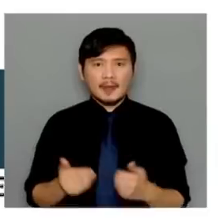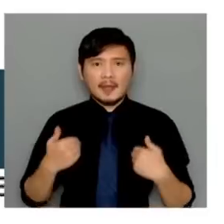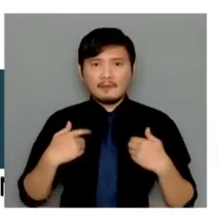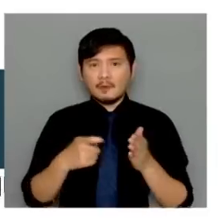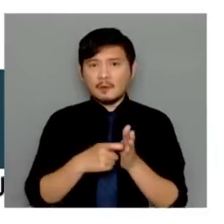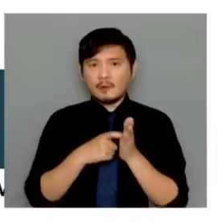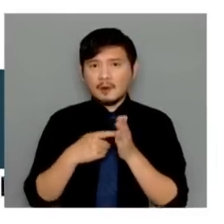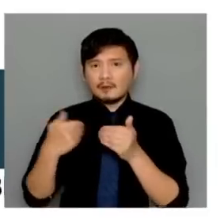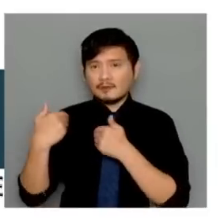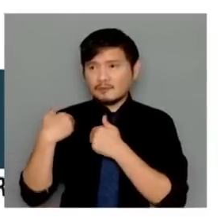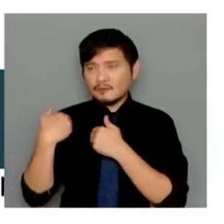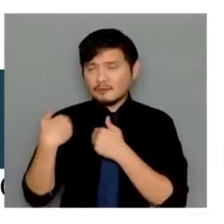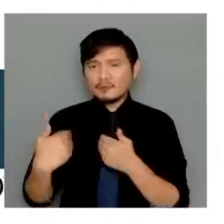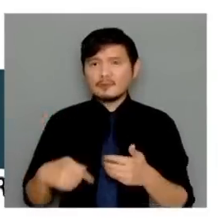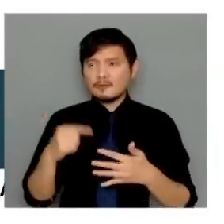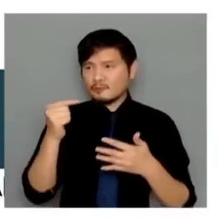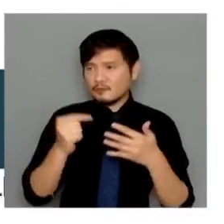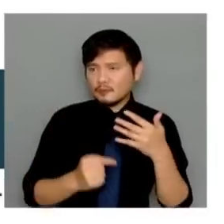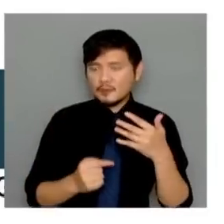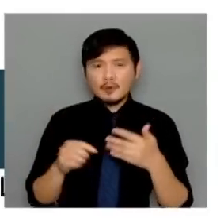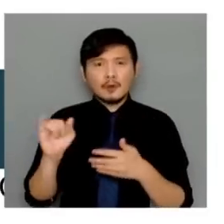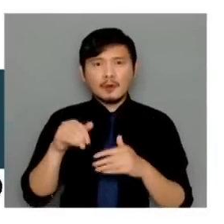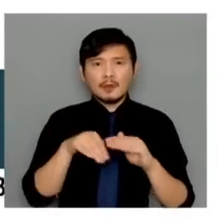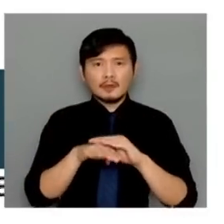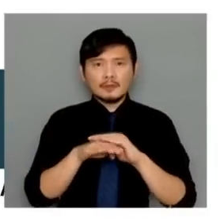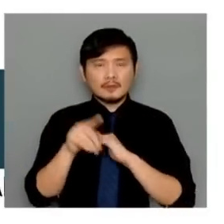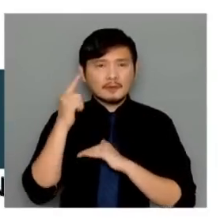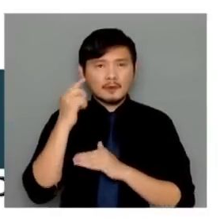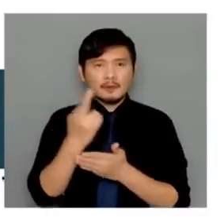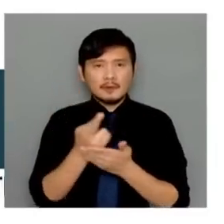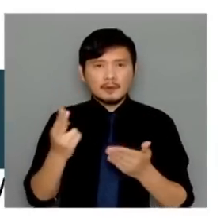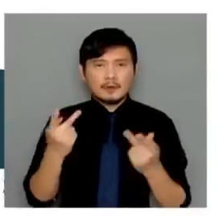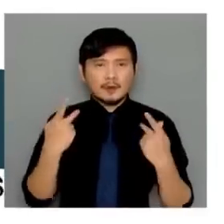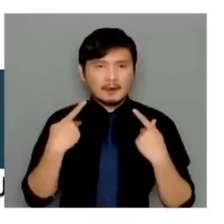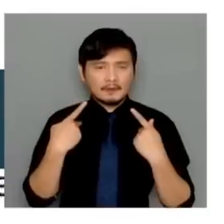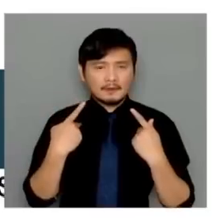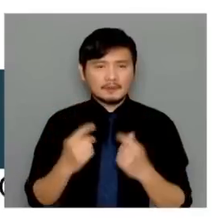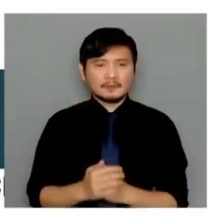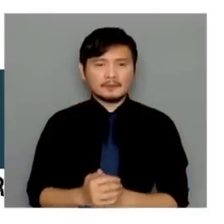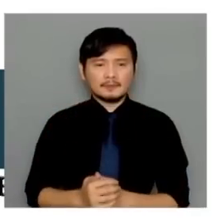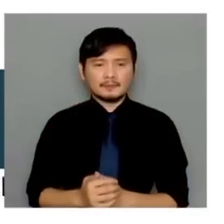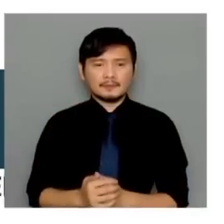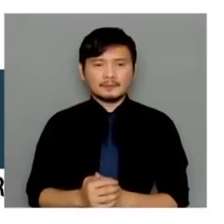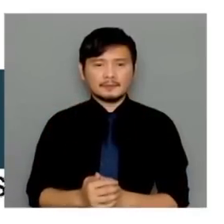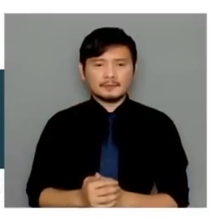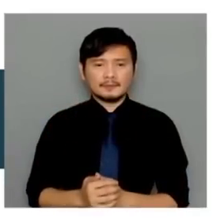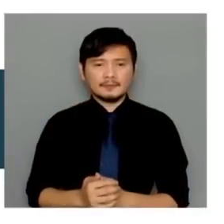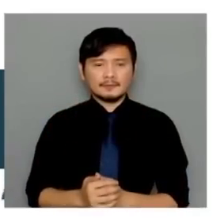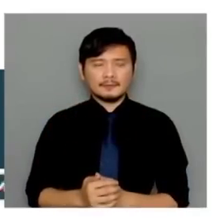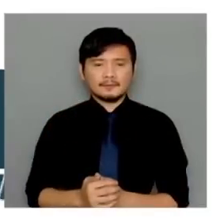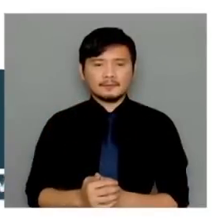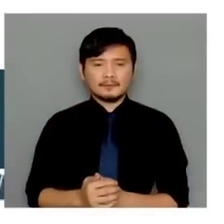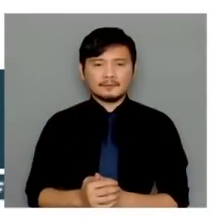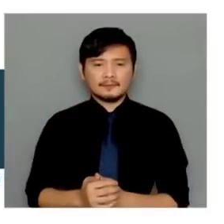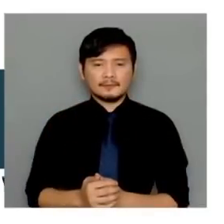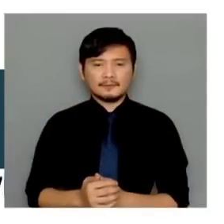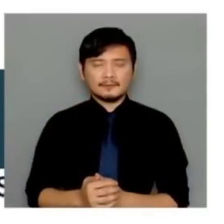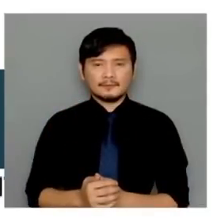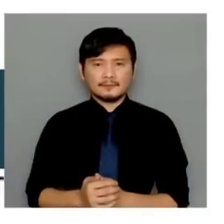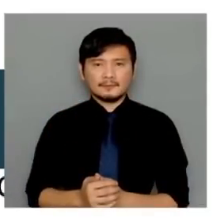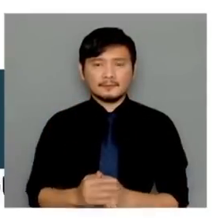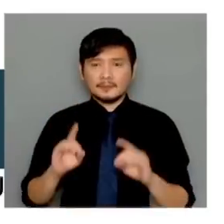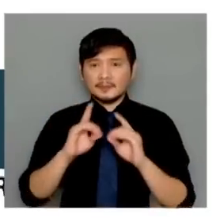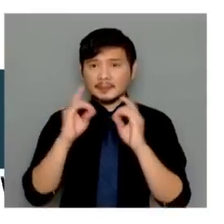to resources to fight for the needed resources in order to make DepEd